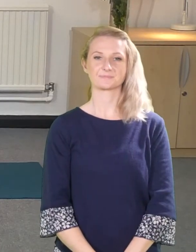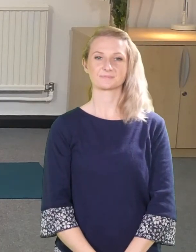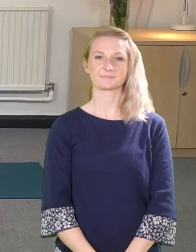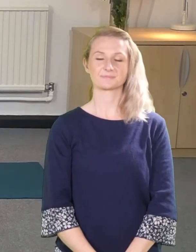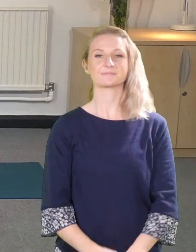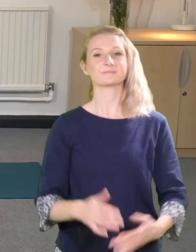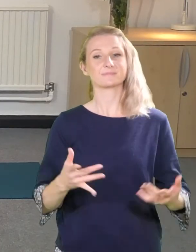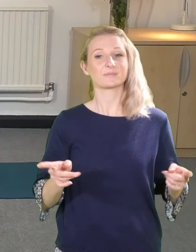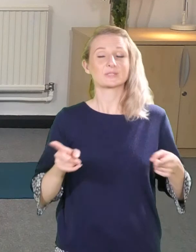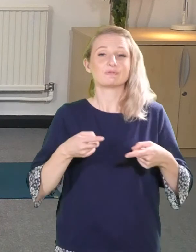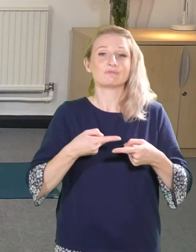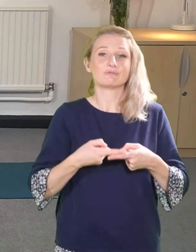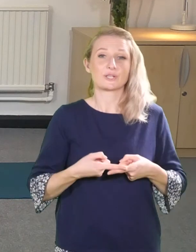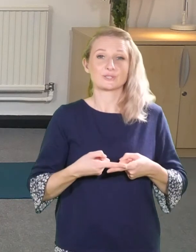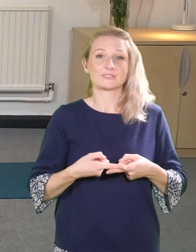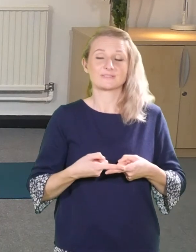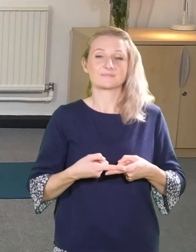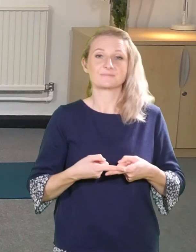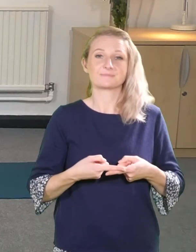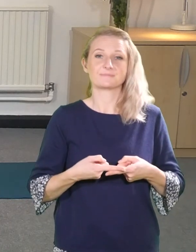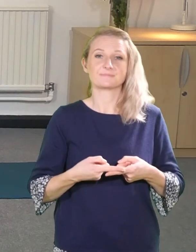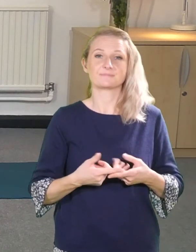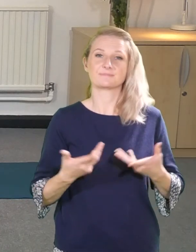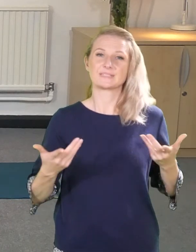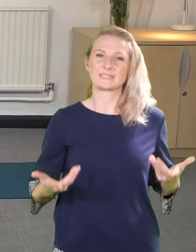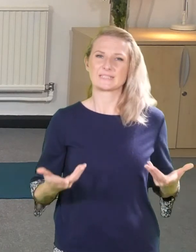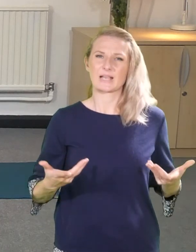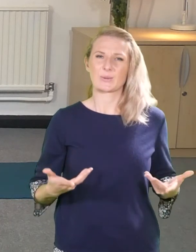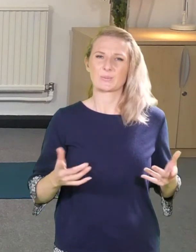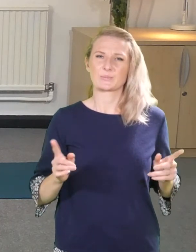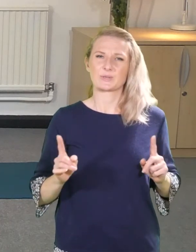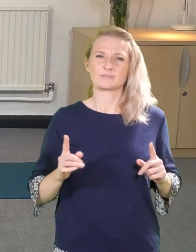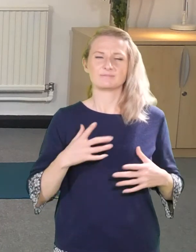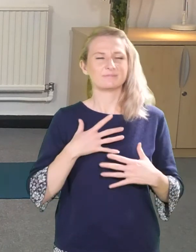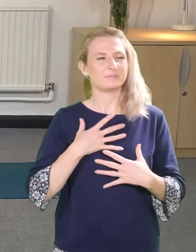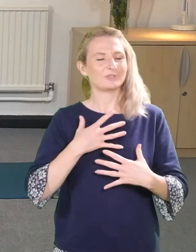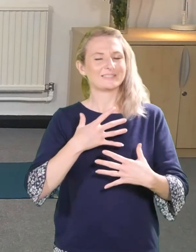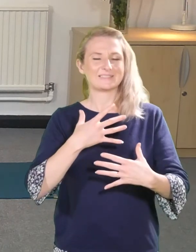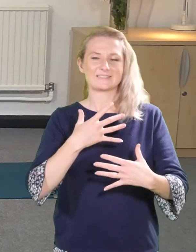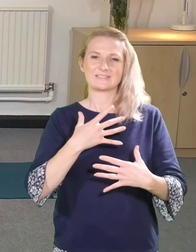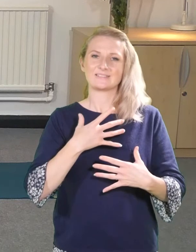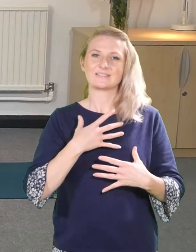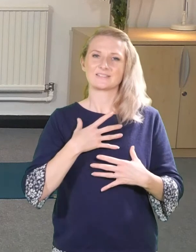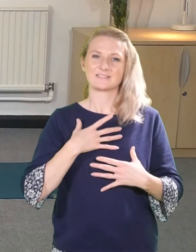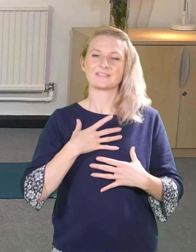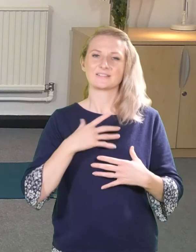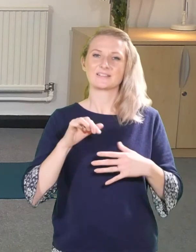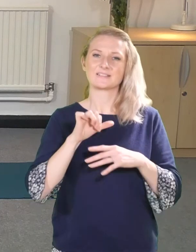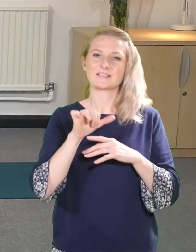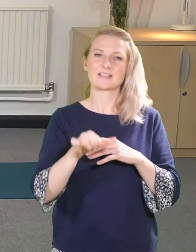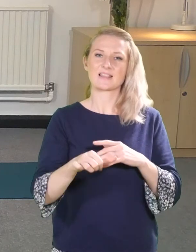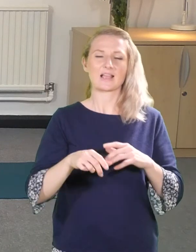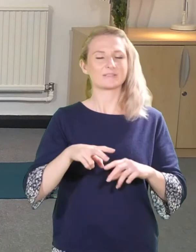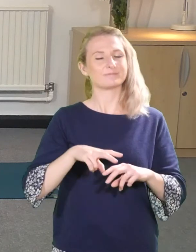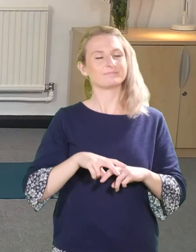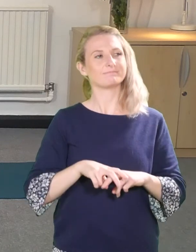So we're going to cross our legs, and we're going to now just do a little bit of breathing, and then we're going to sit for a